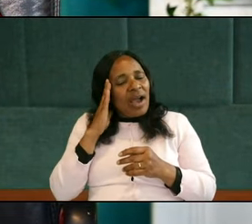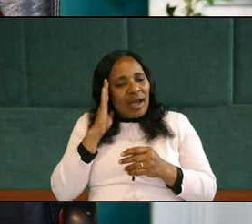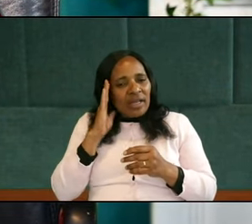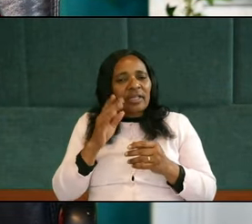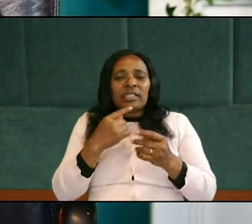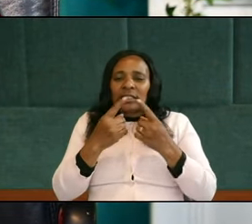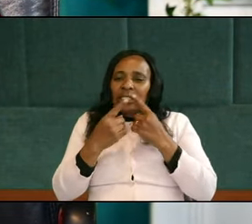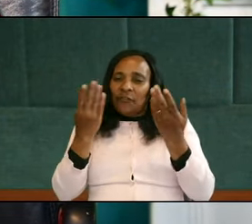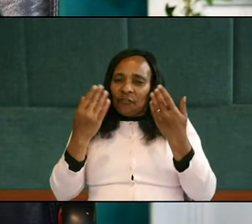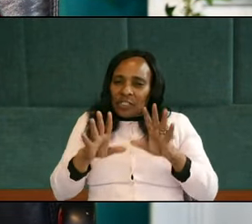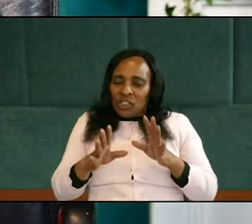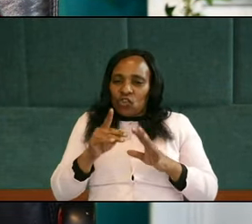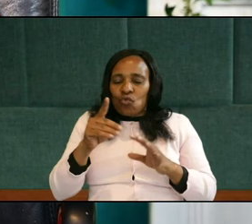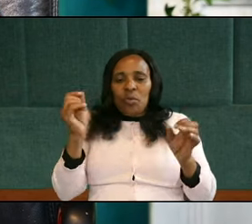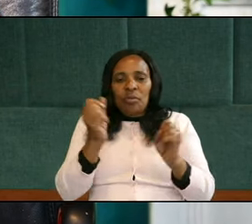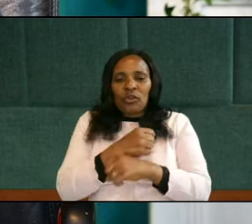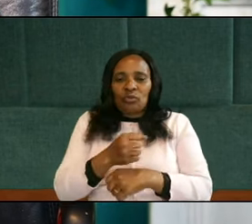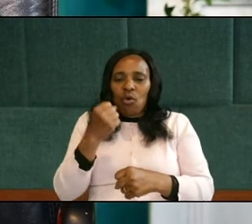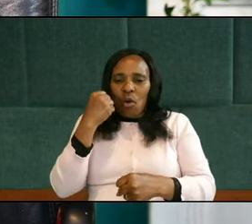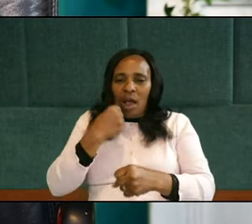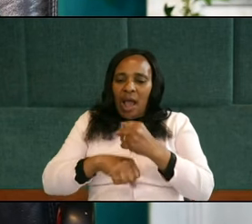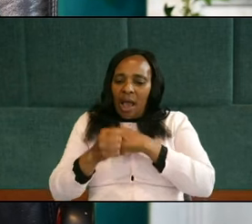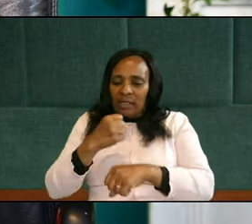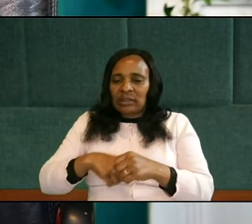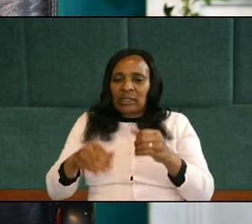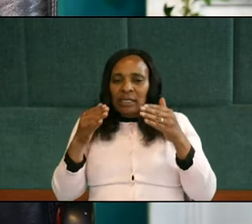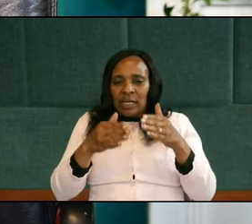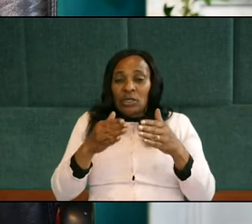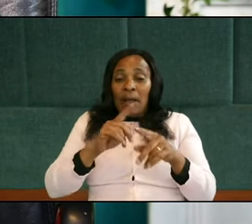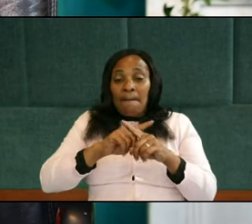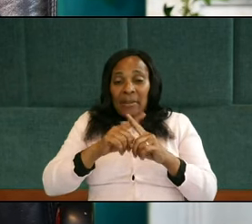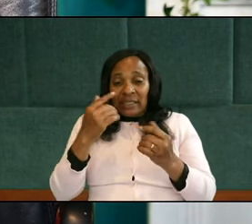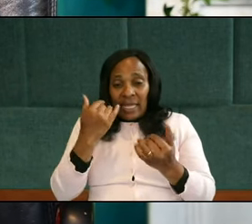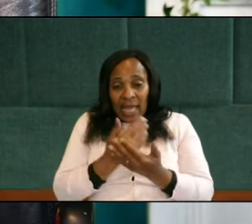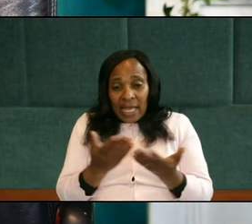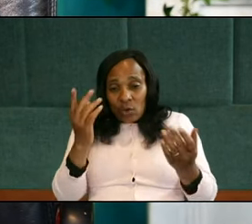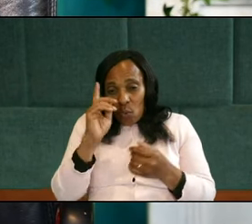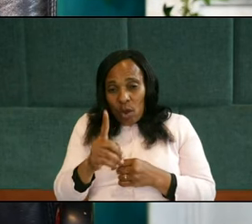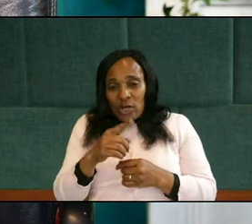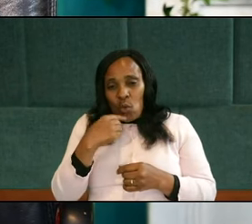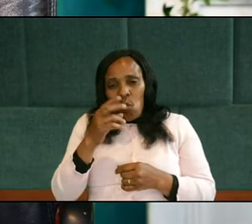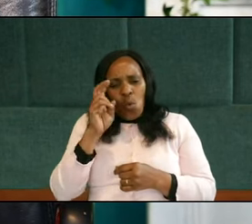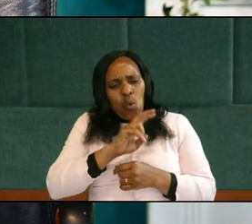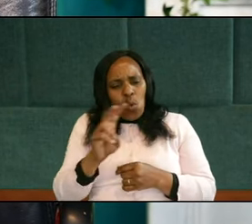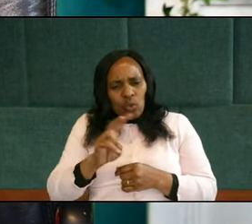said, you shall not commit adultery. But I tell you that anyone who looks at a